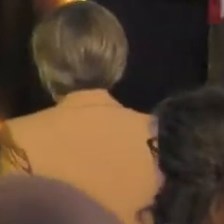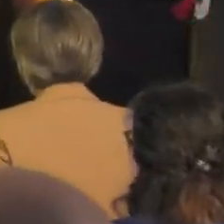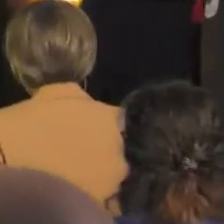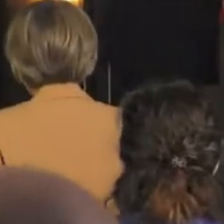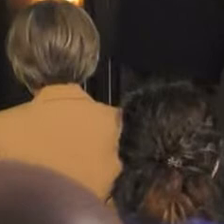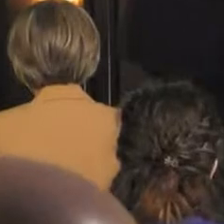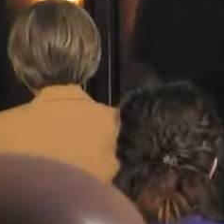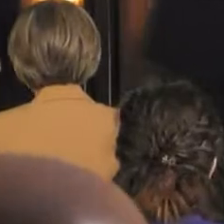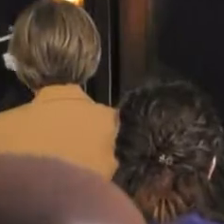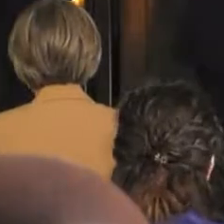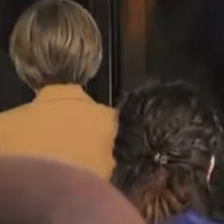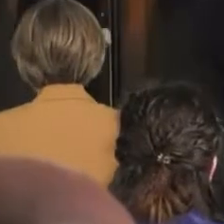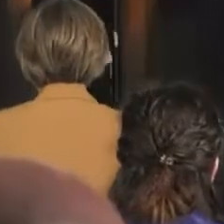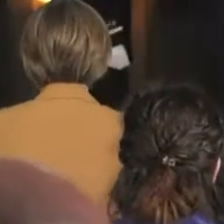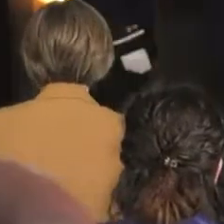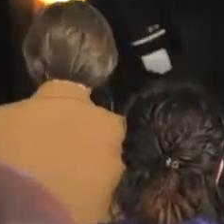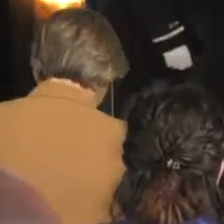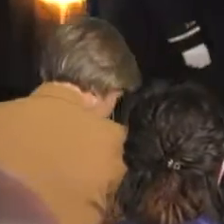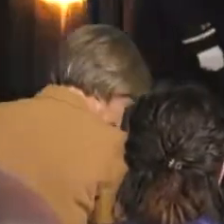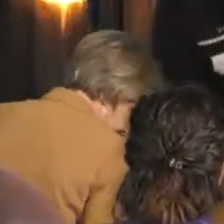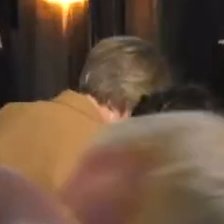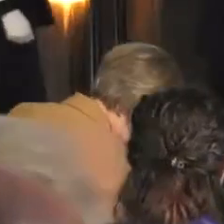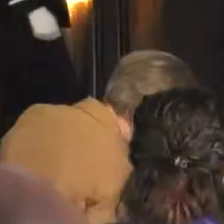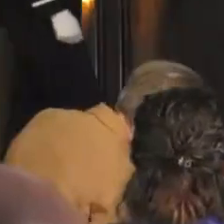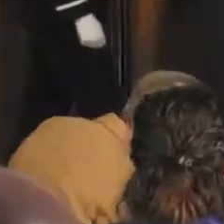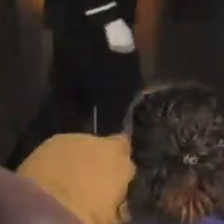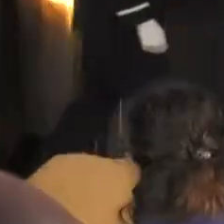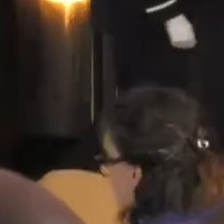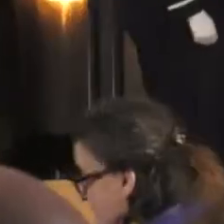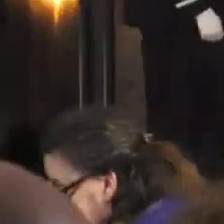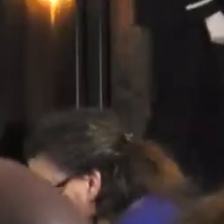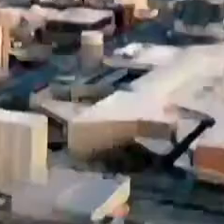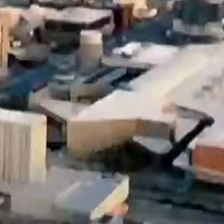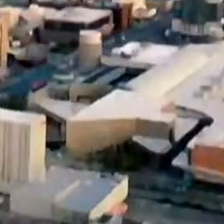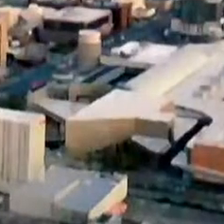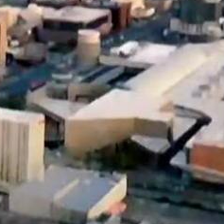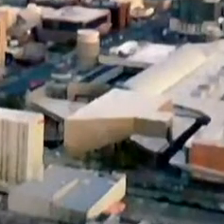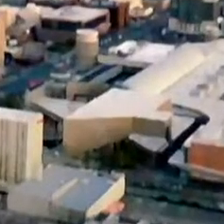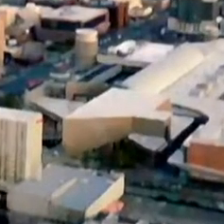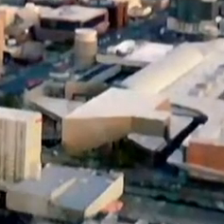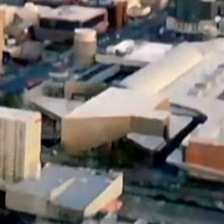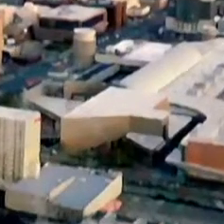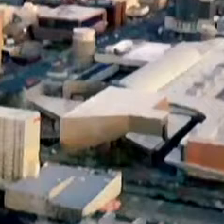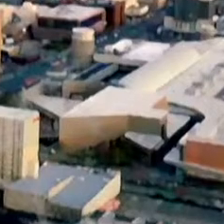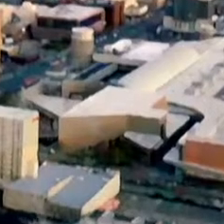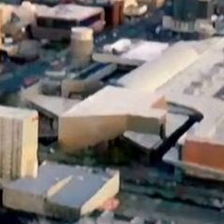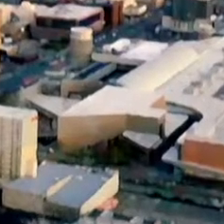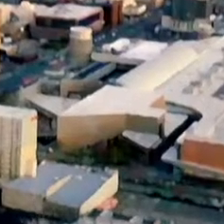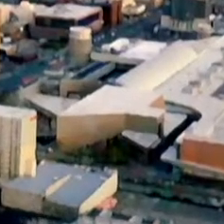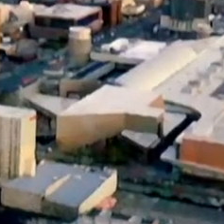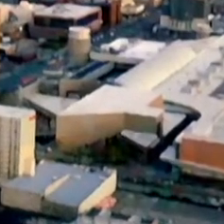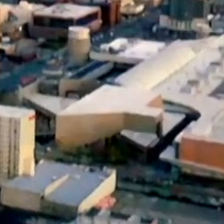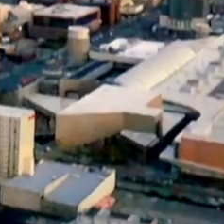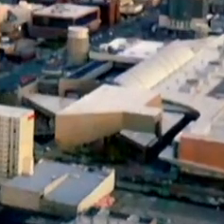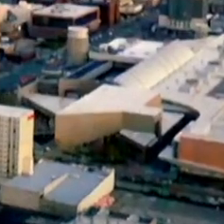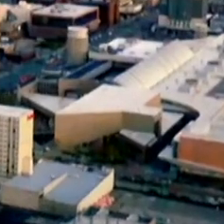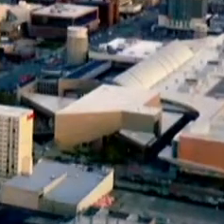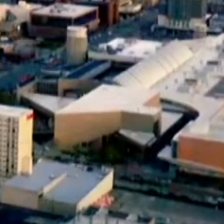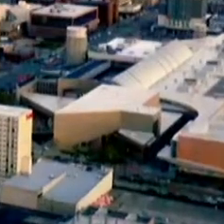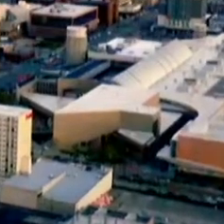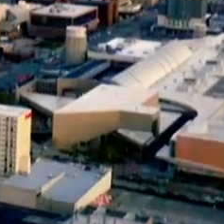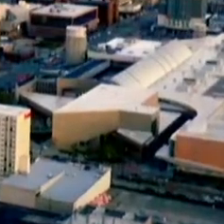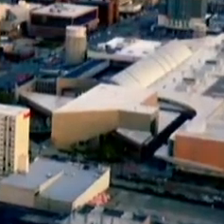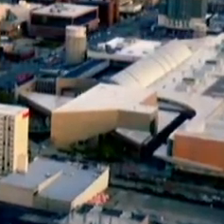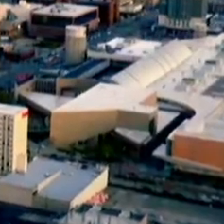If you were to paint a picture of the kind of city that really showed what it meant to be a great city, what would you put in the